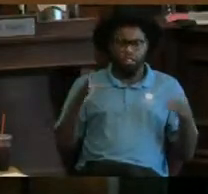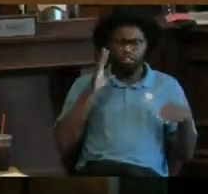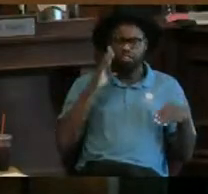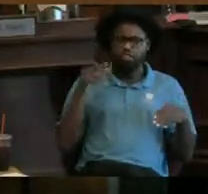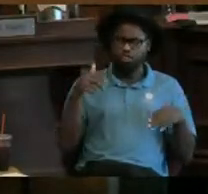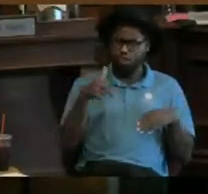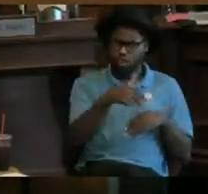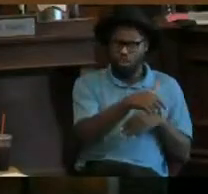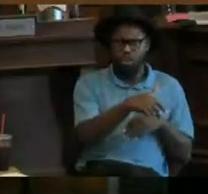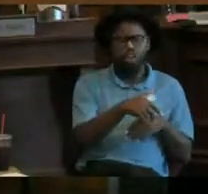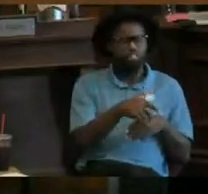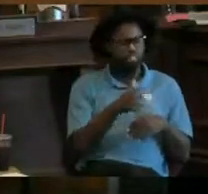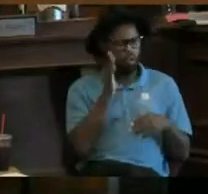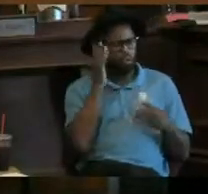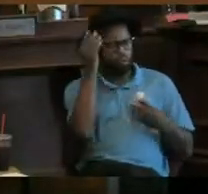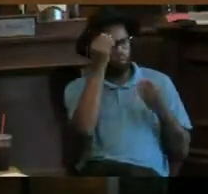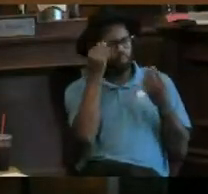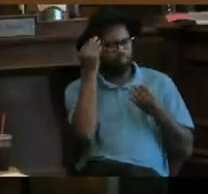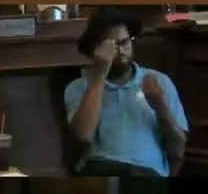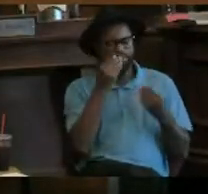Yes.